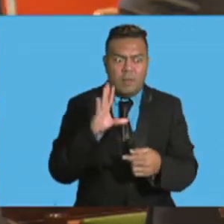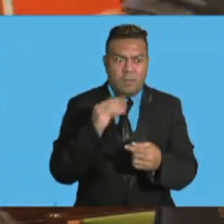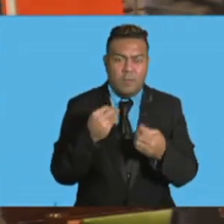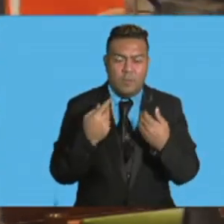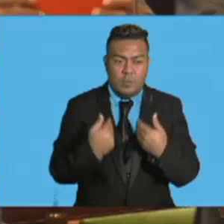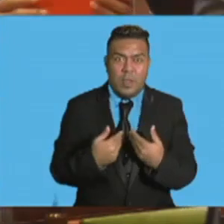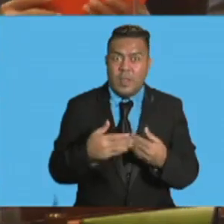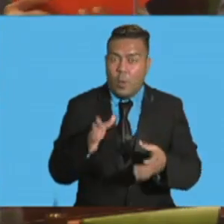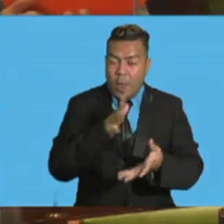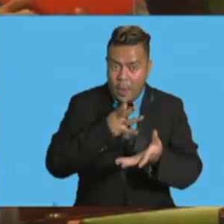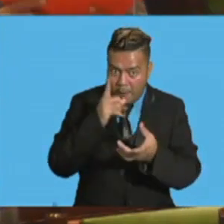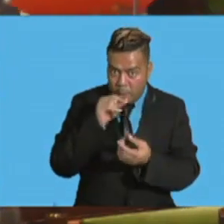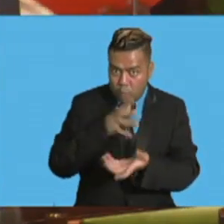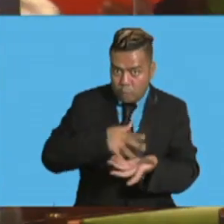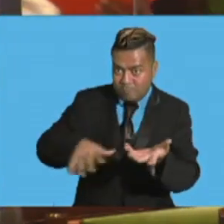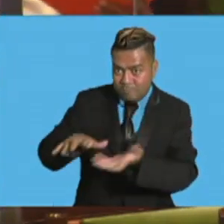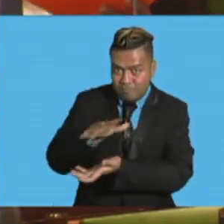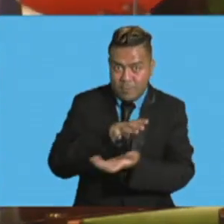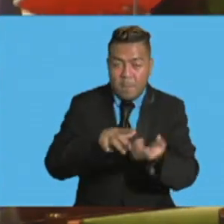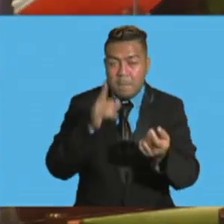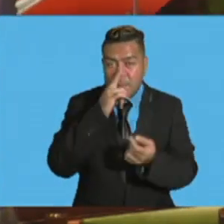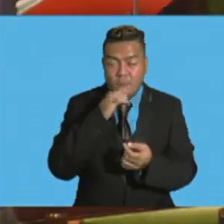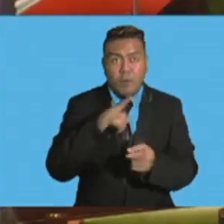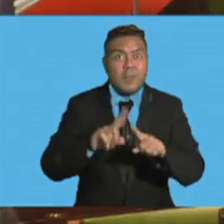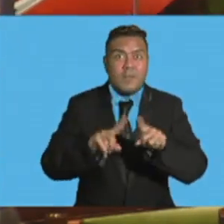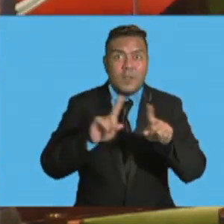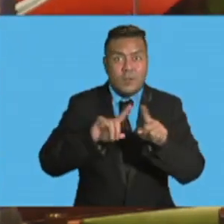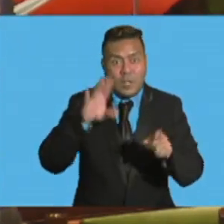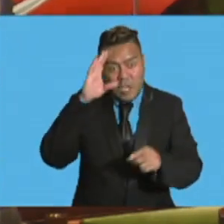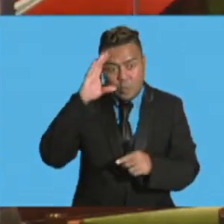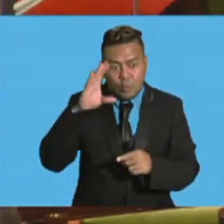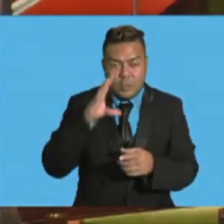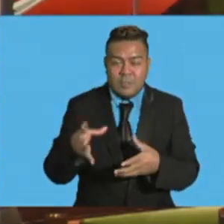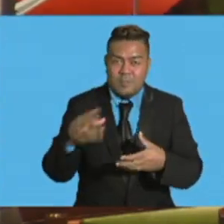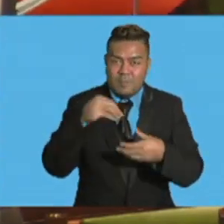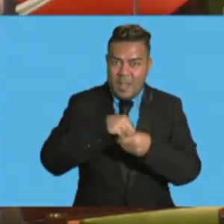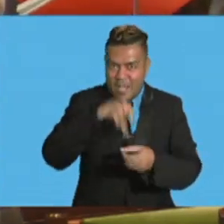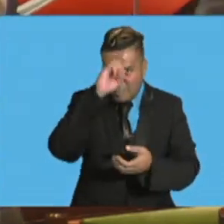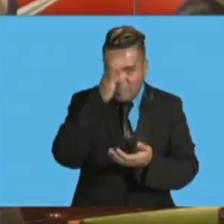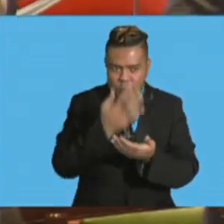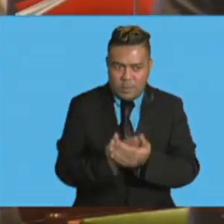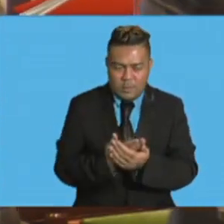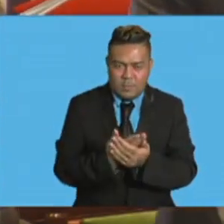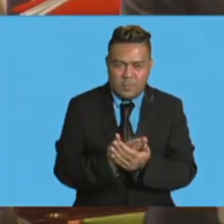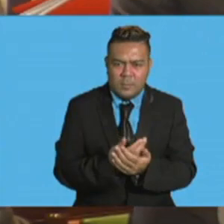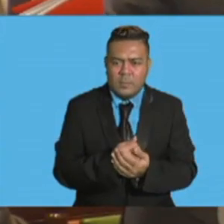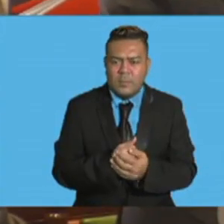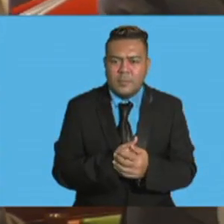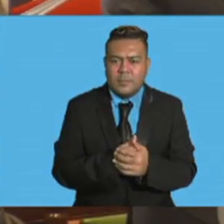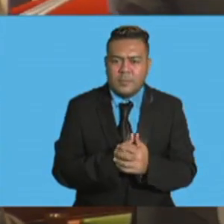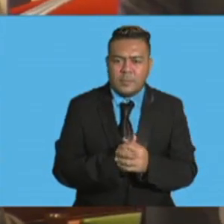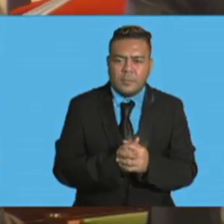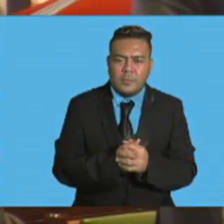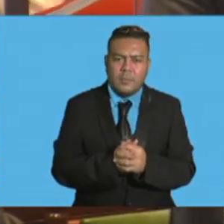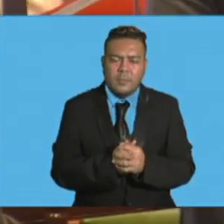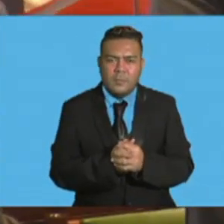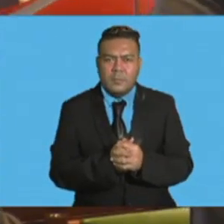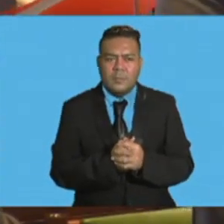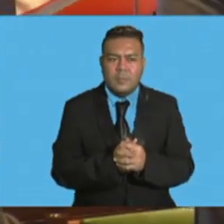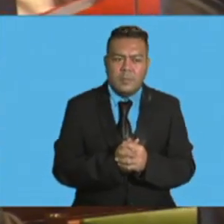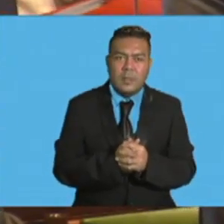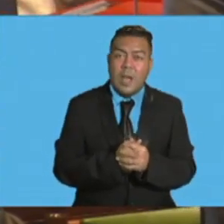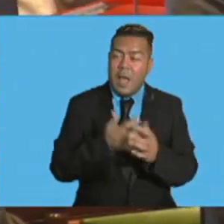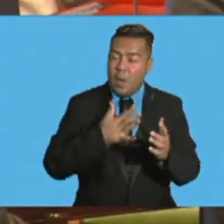They were able to interact with people from different countries, be able to get rich their experience. Mr. Speaker, sir. Mr. Speaker, sir, I would